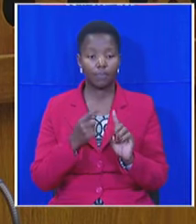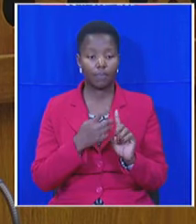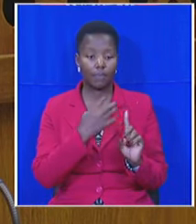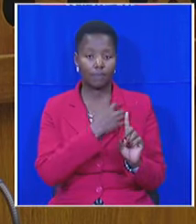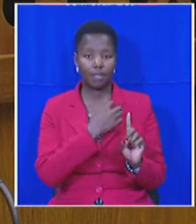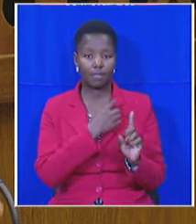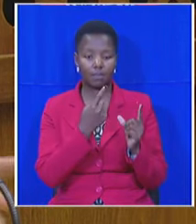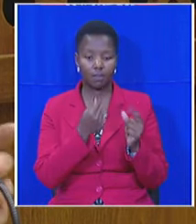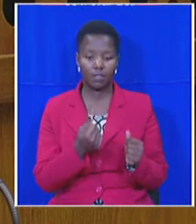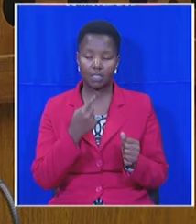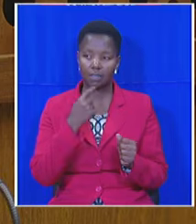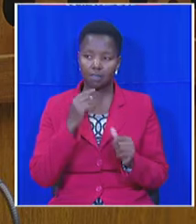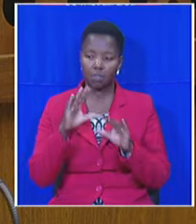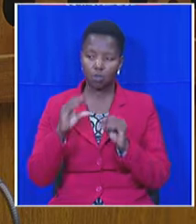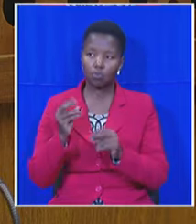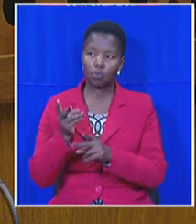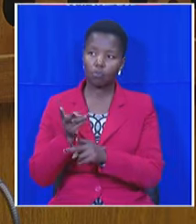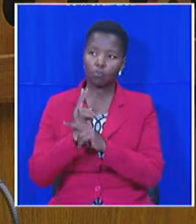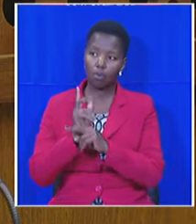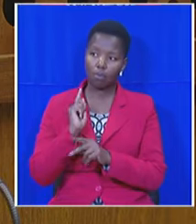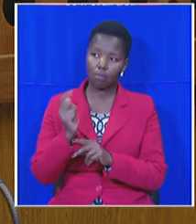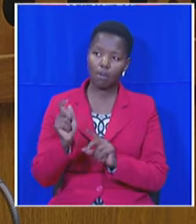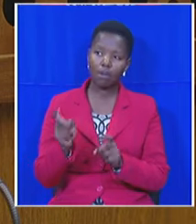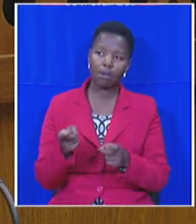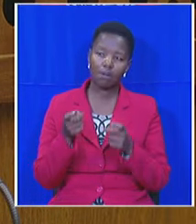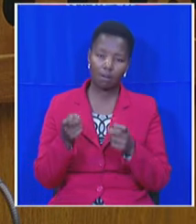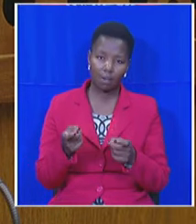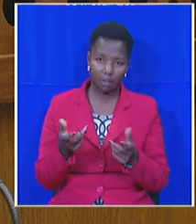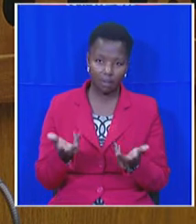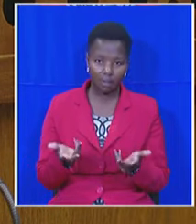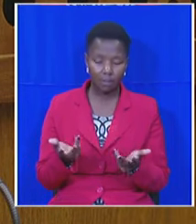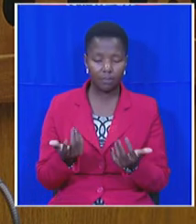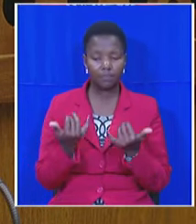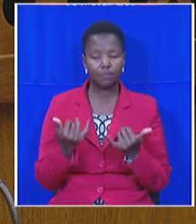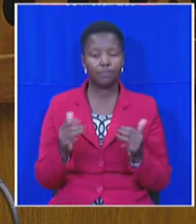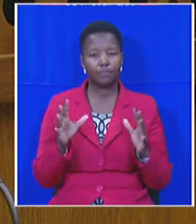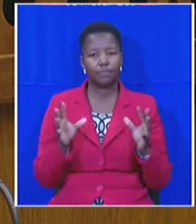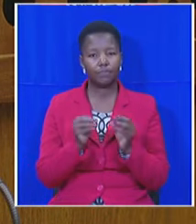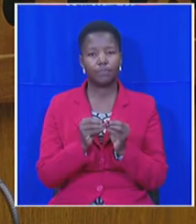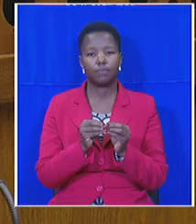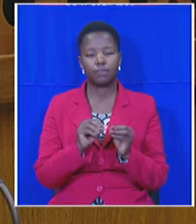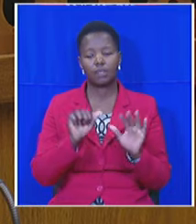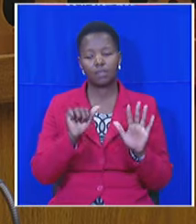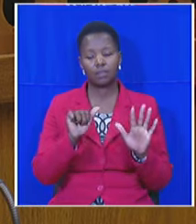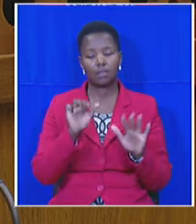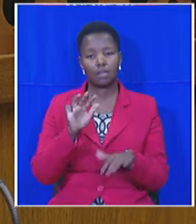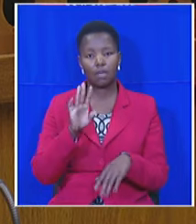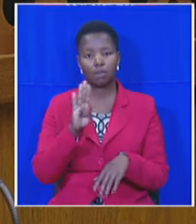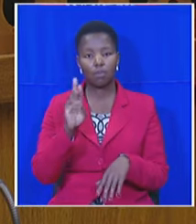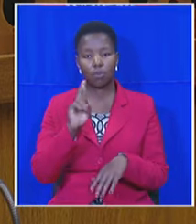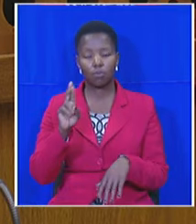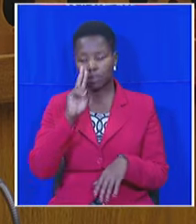direction to stop borrowing what you can't repay. At a conservative estimate, 69 billion rand is needed